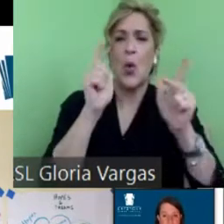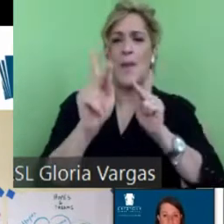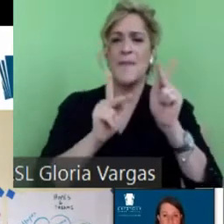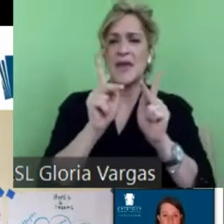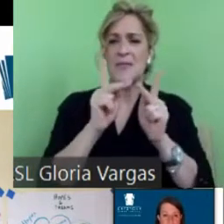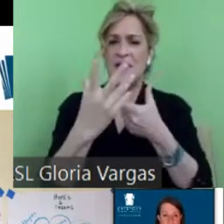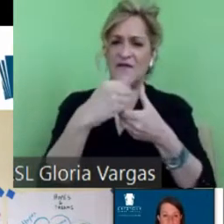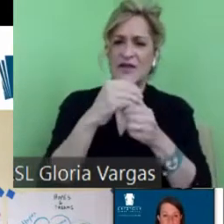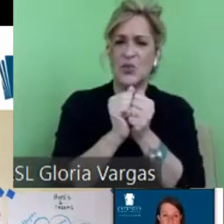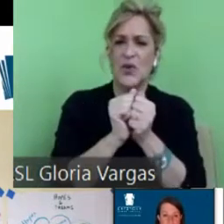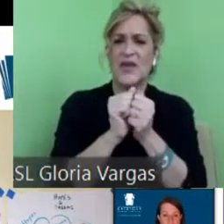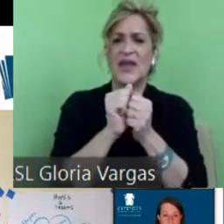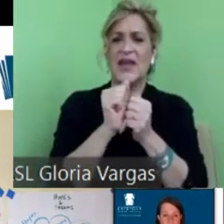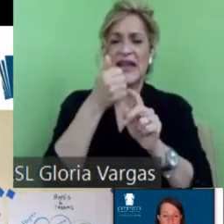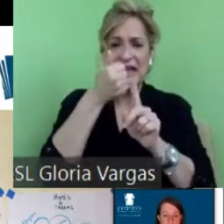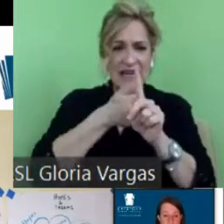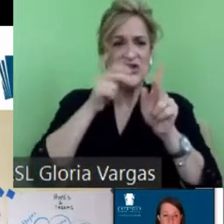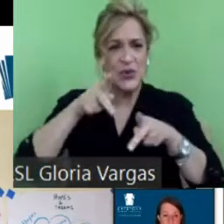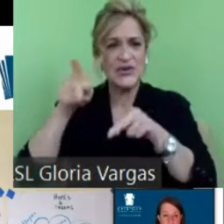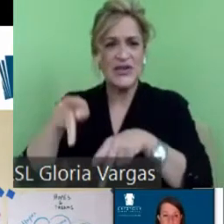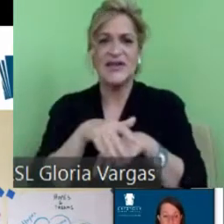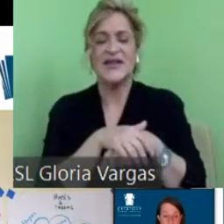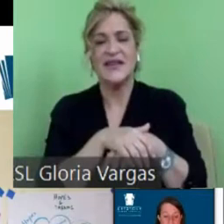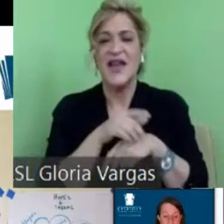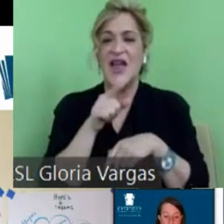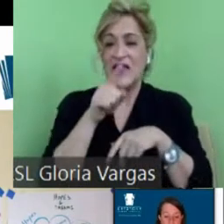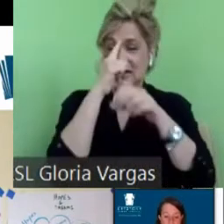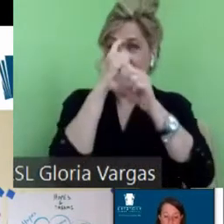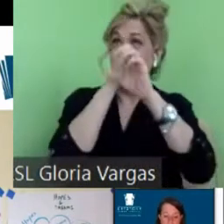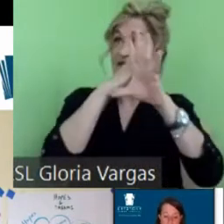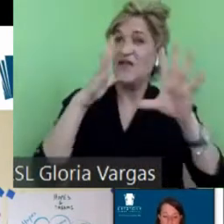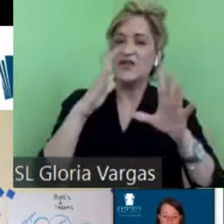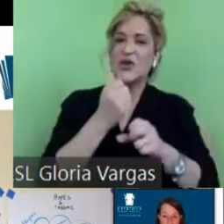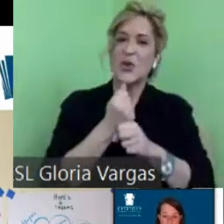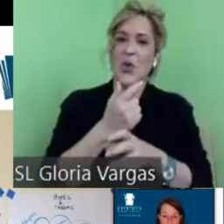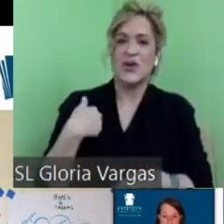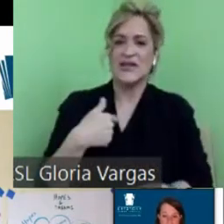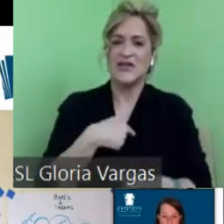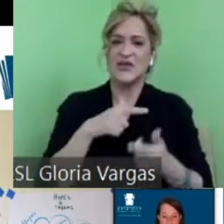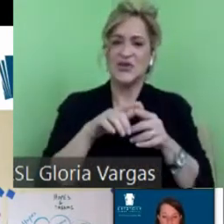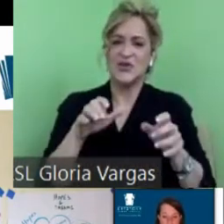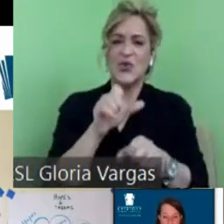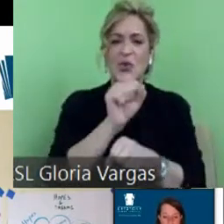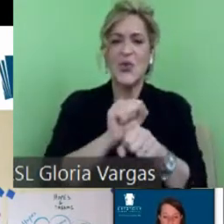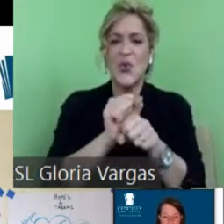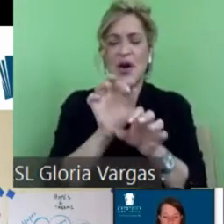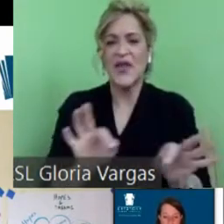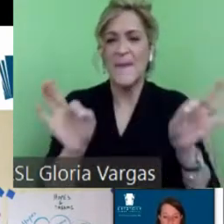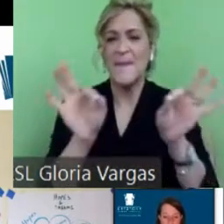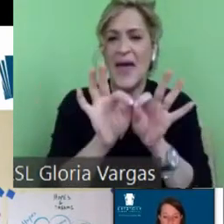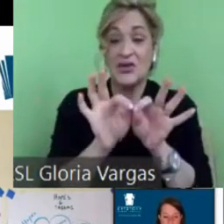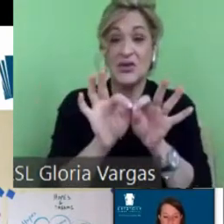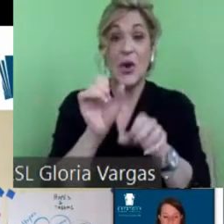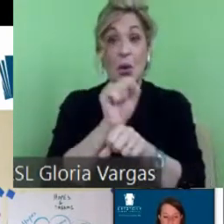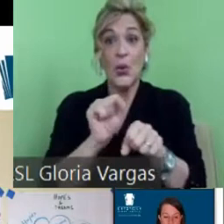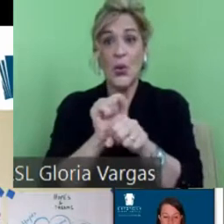the welfare of each individual. This vision compels us to do work that matters and work that contributes